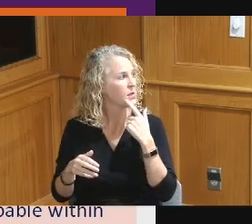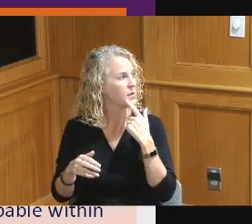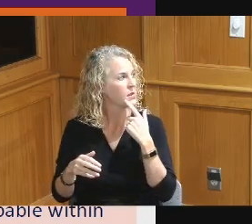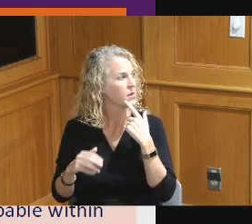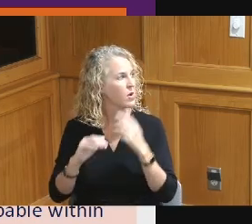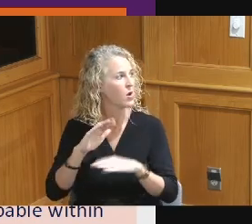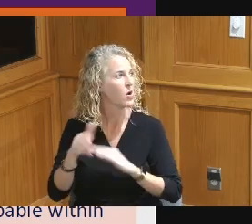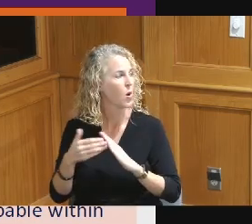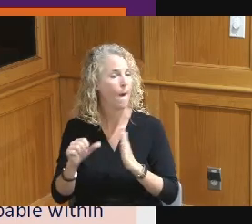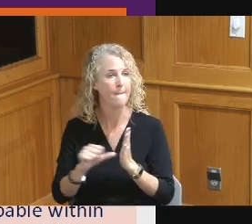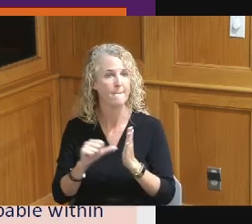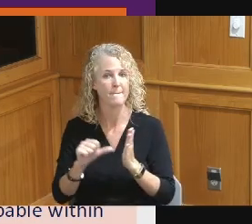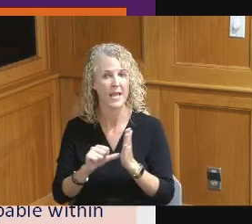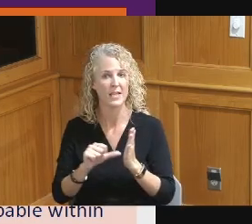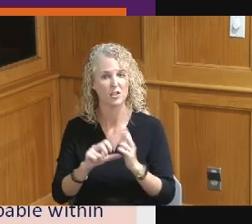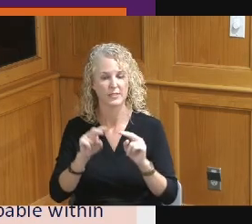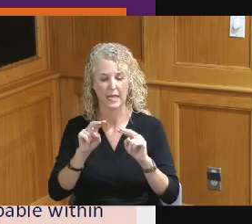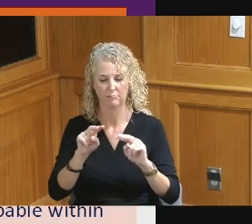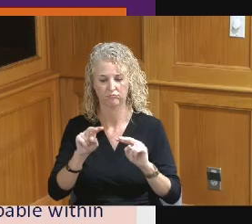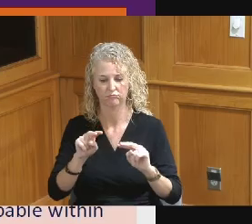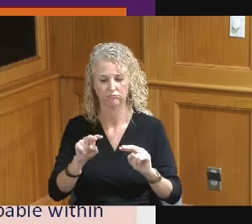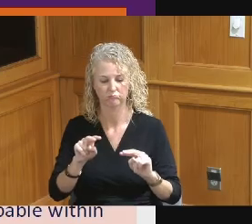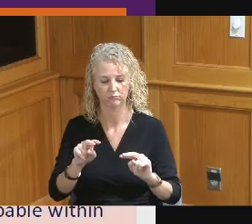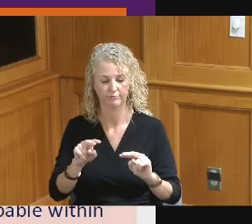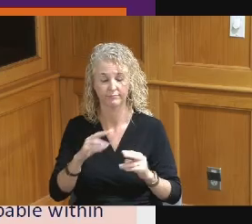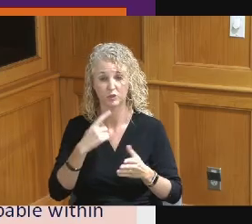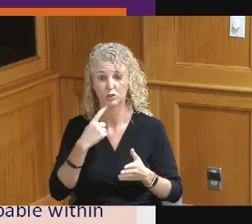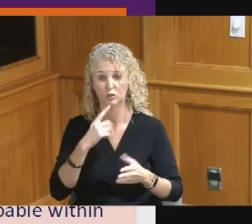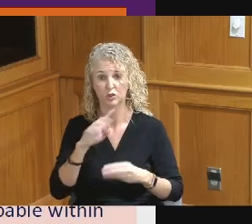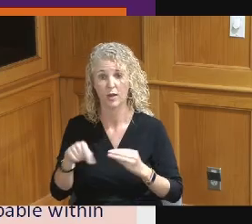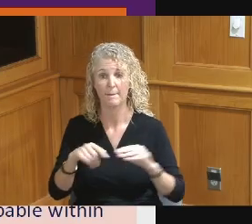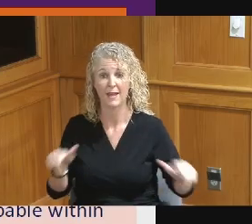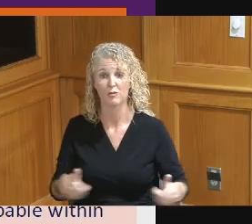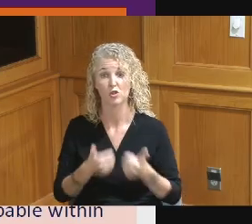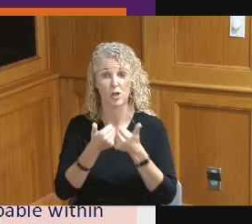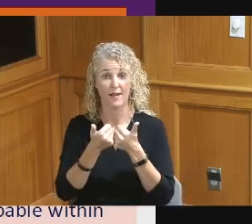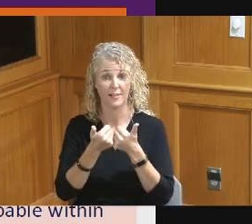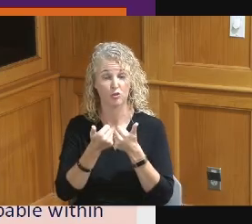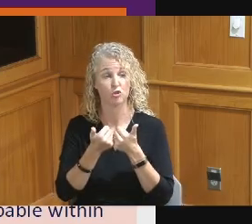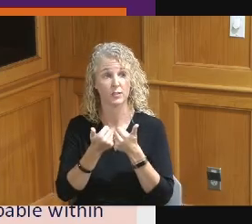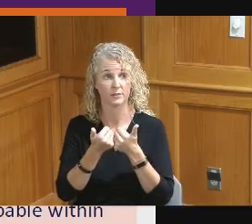the pages I looked at talked about challenges.